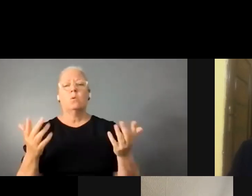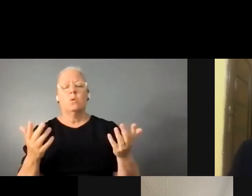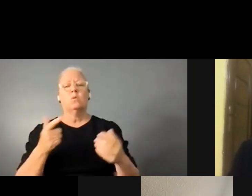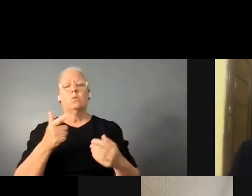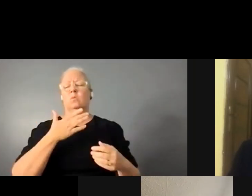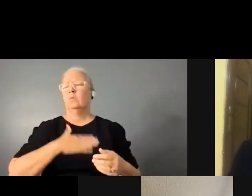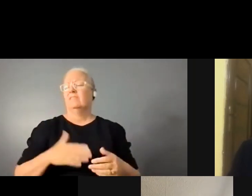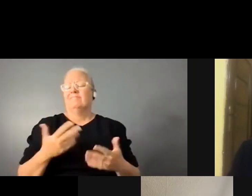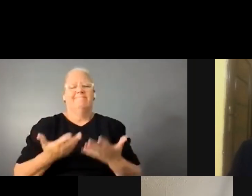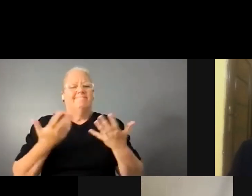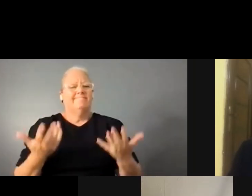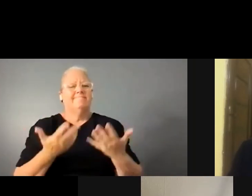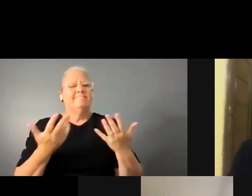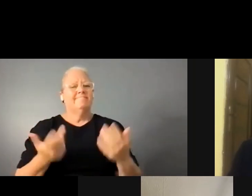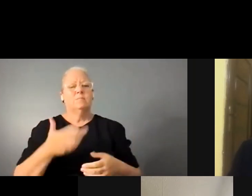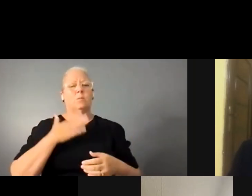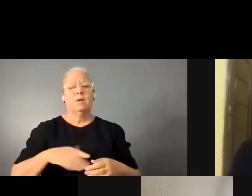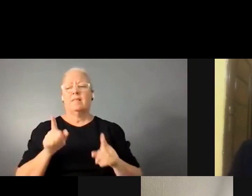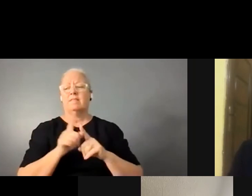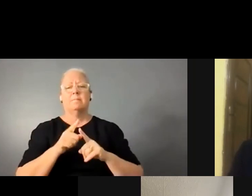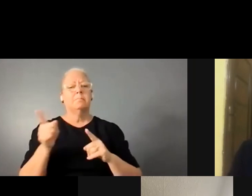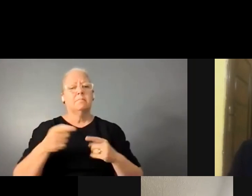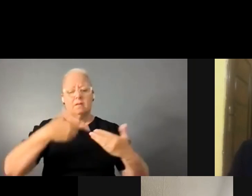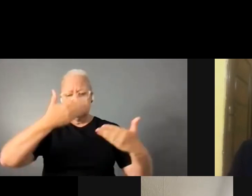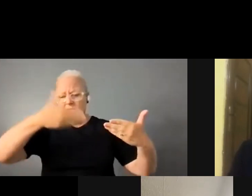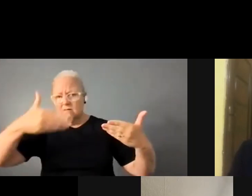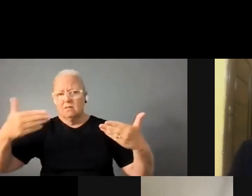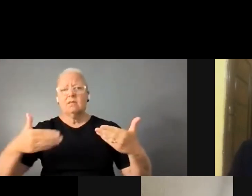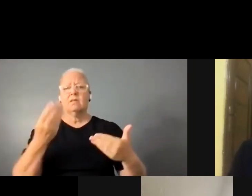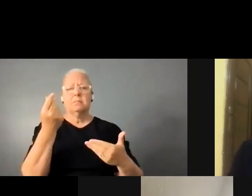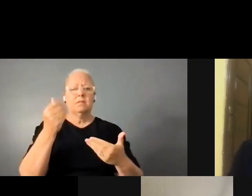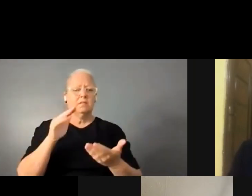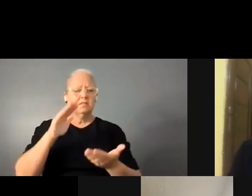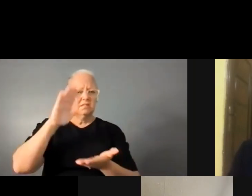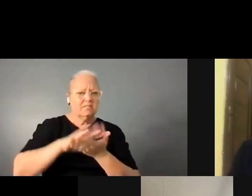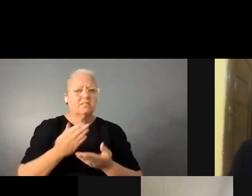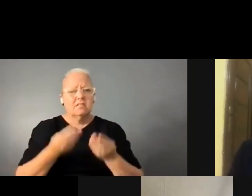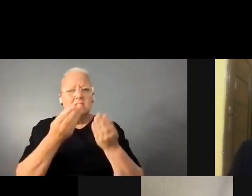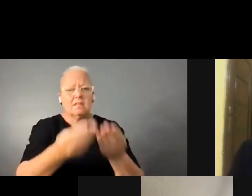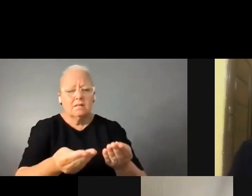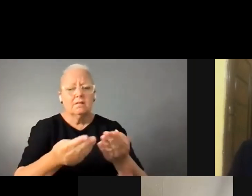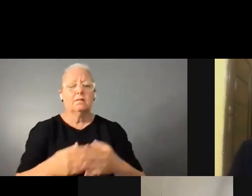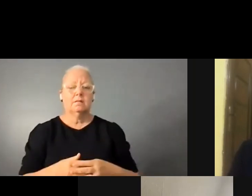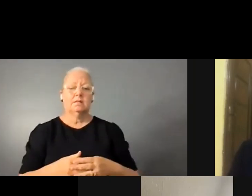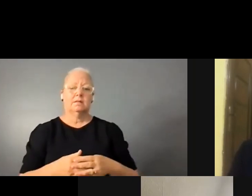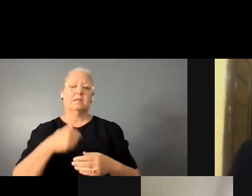and documentation process? Of course, for example, now I do face a lot of difficulty